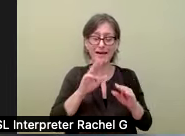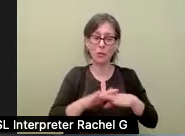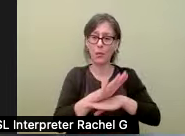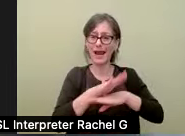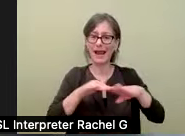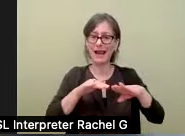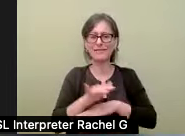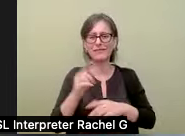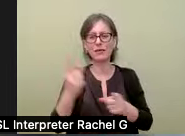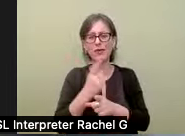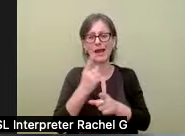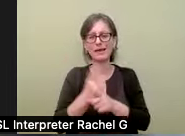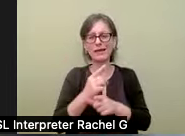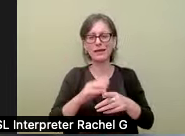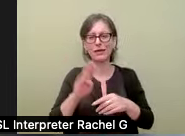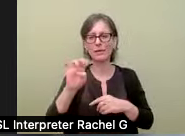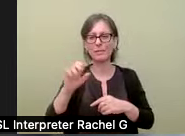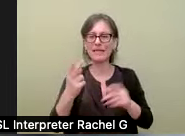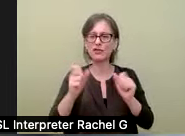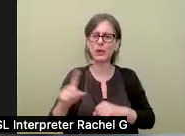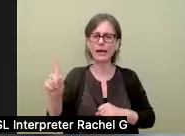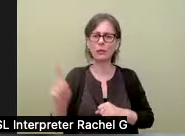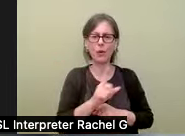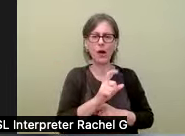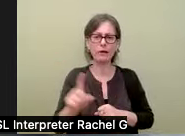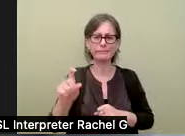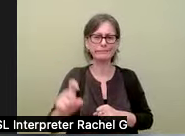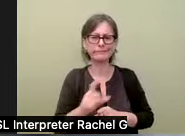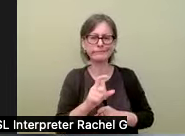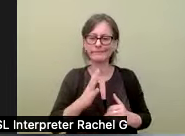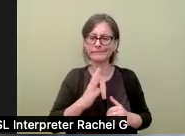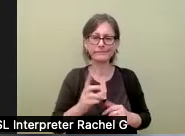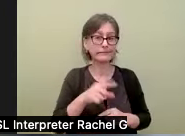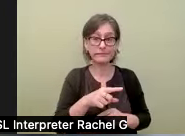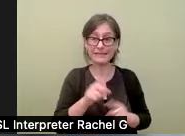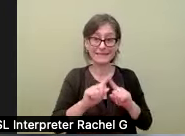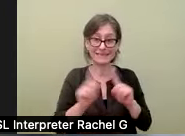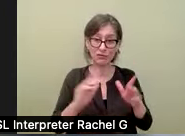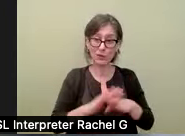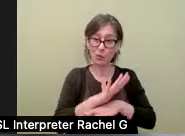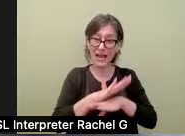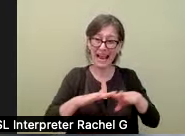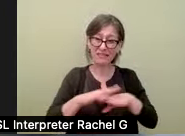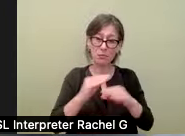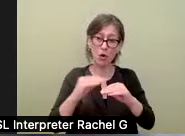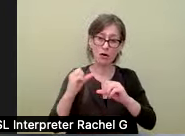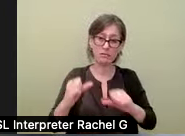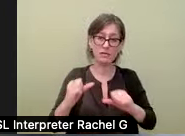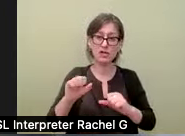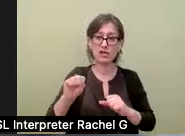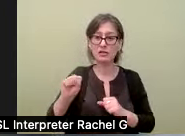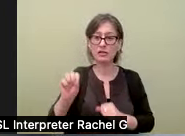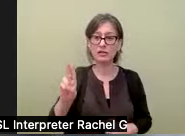you go to the beach and you can wade through them and walk through them. These waves are actually a surge of water. That's the